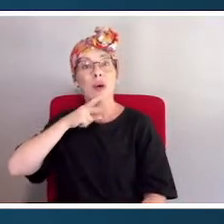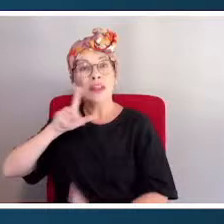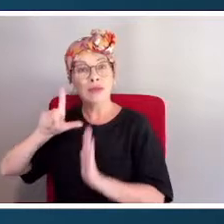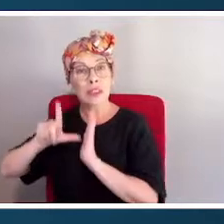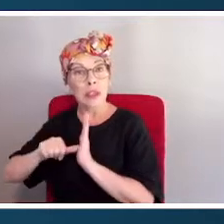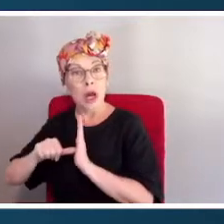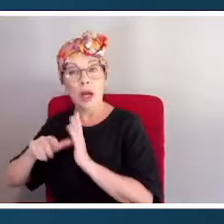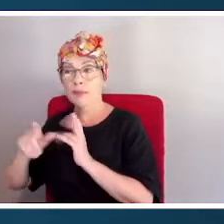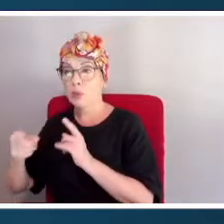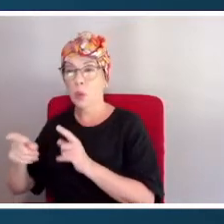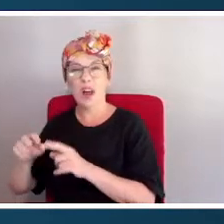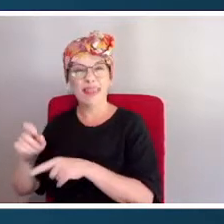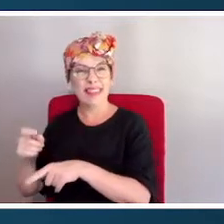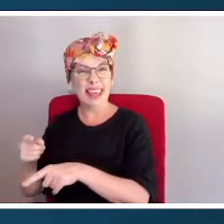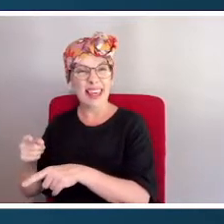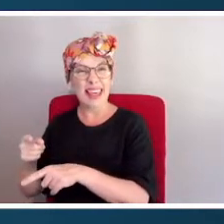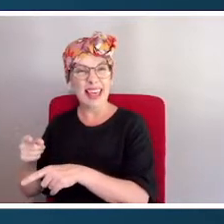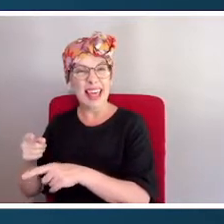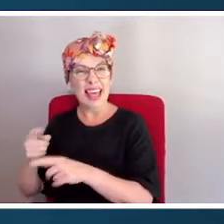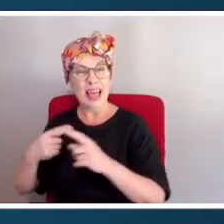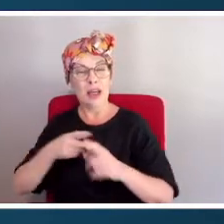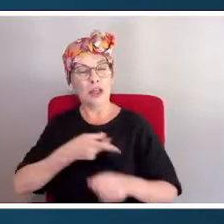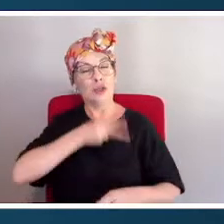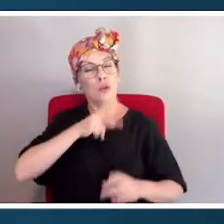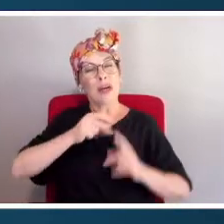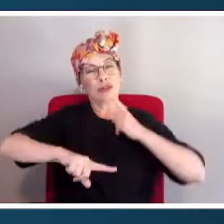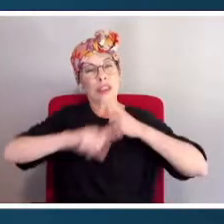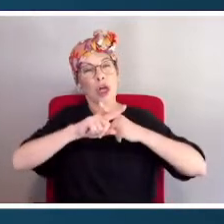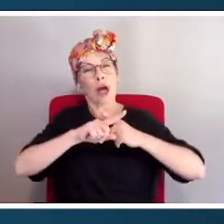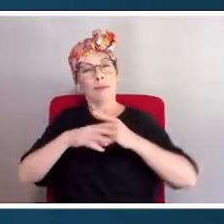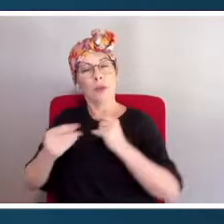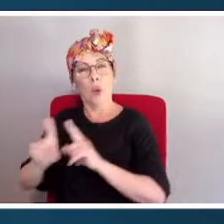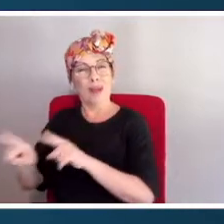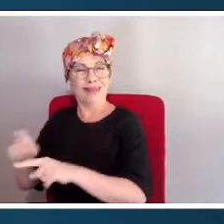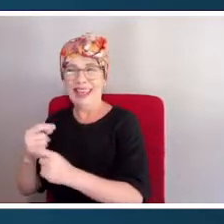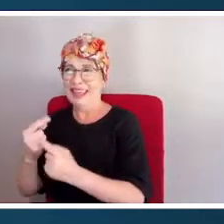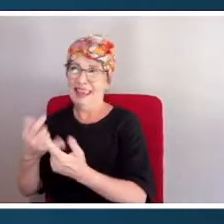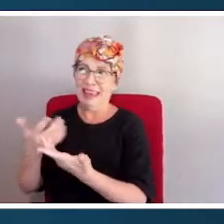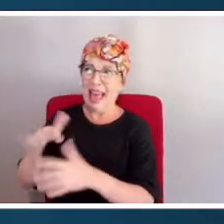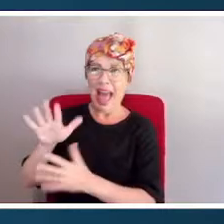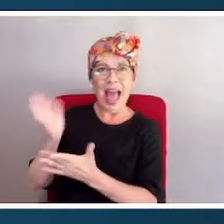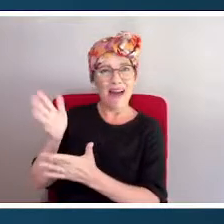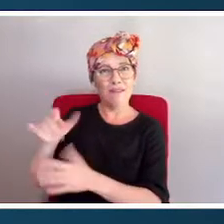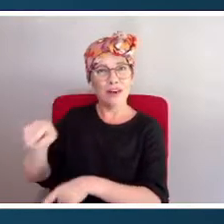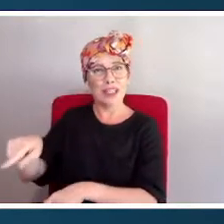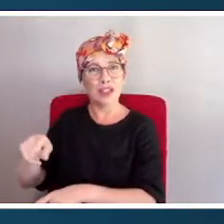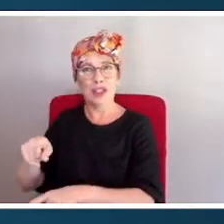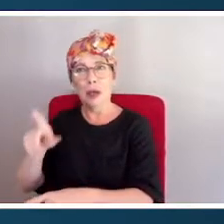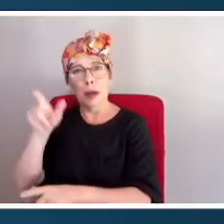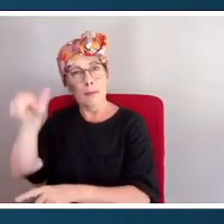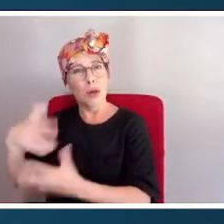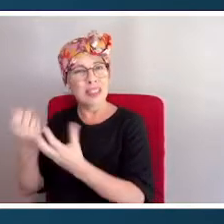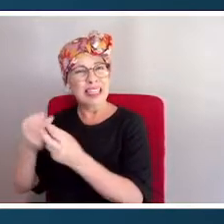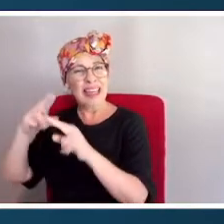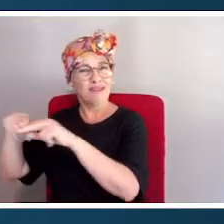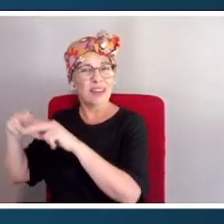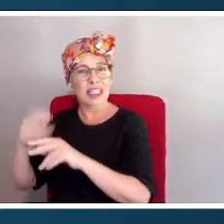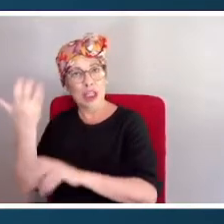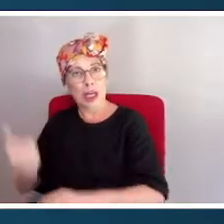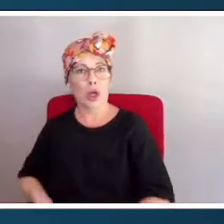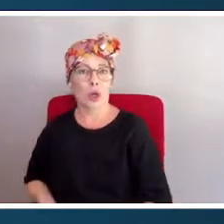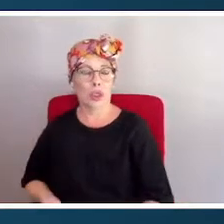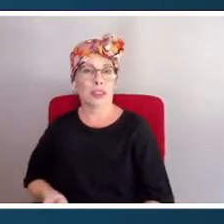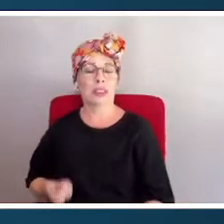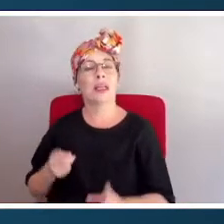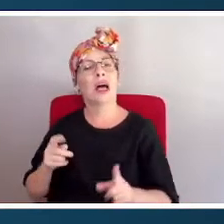needs. Shouldn't we go back to the basics and make sure the Pacific Islanders have clean water to drink,